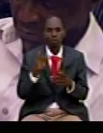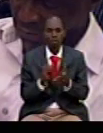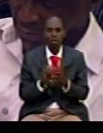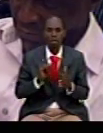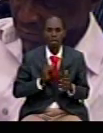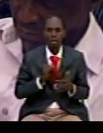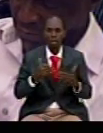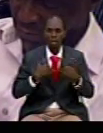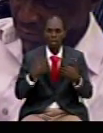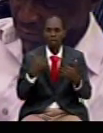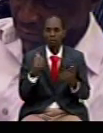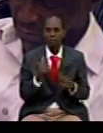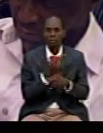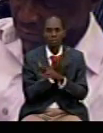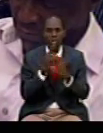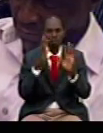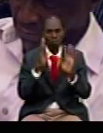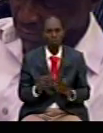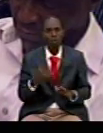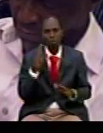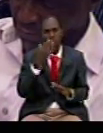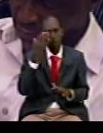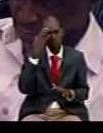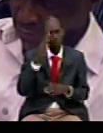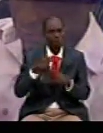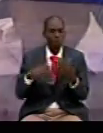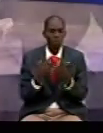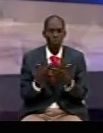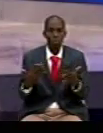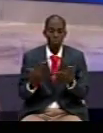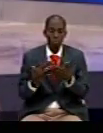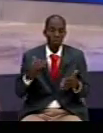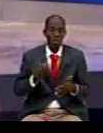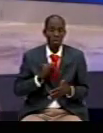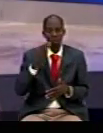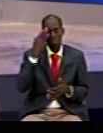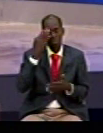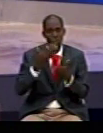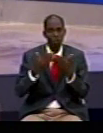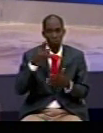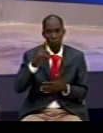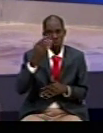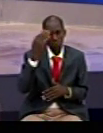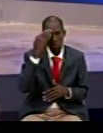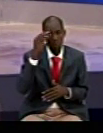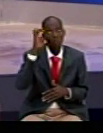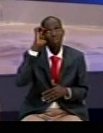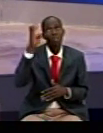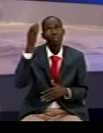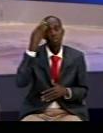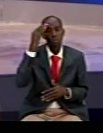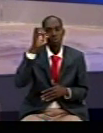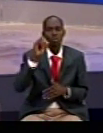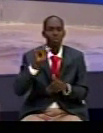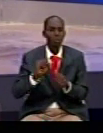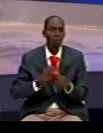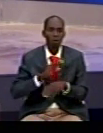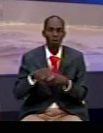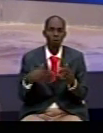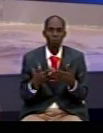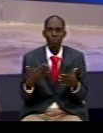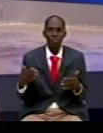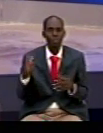Redeemer who knows all things. Even before I know, even before you know, he knows everything.